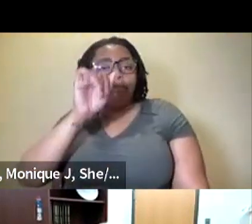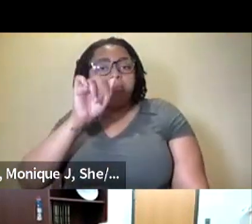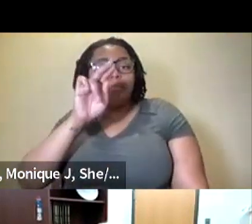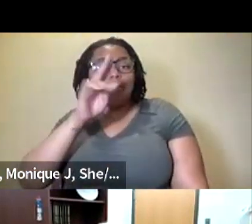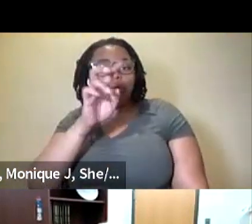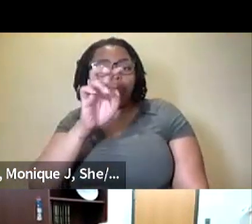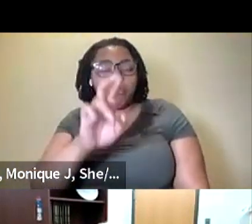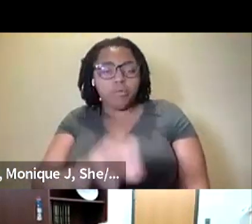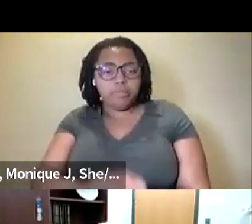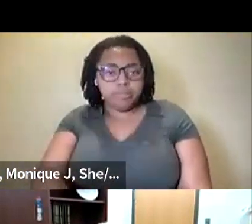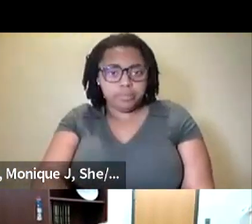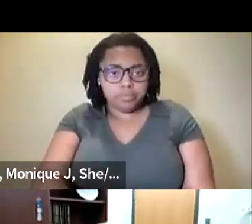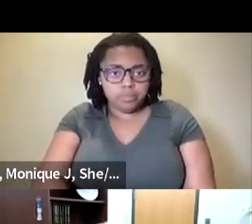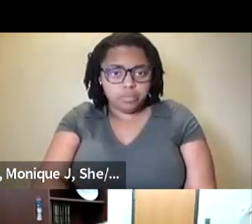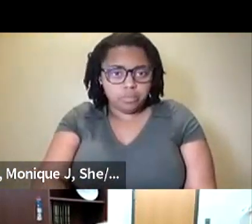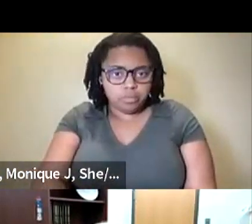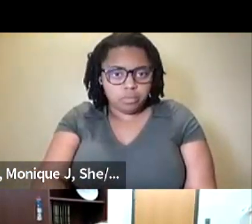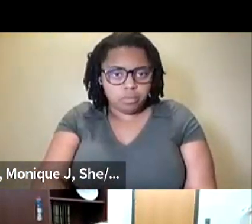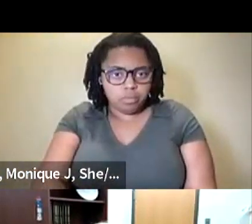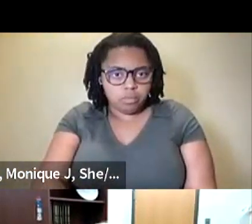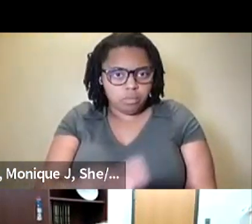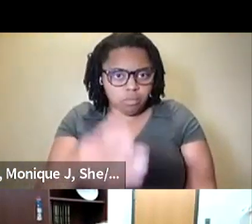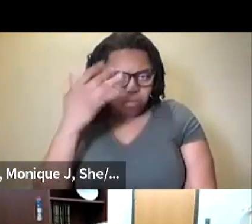Not sure this poll is doing what you want it to do.